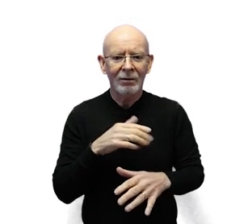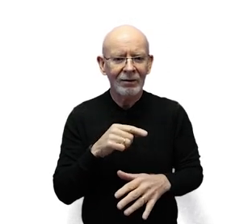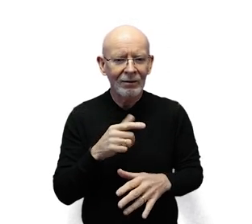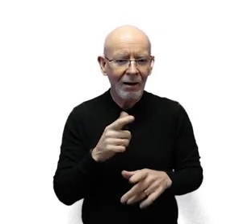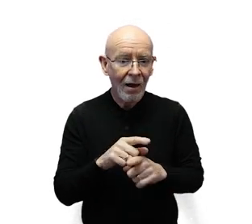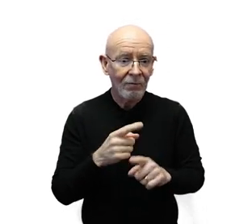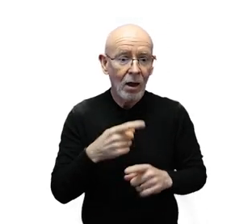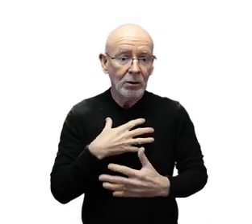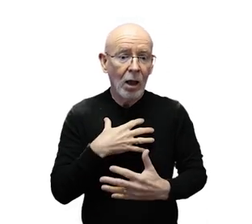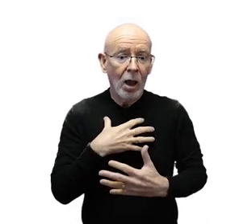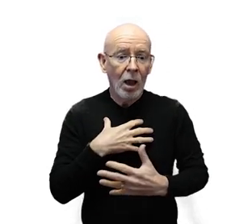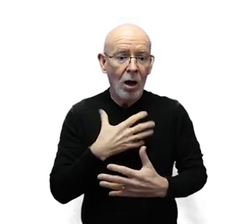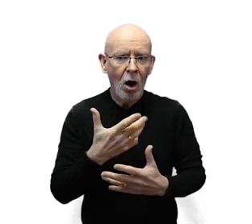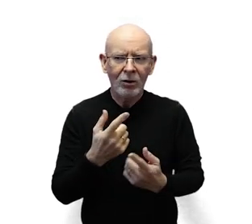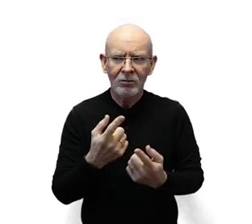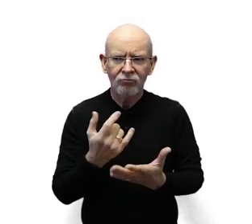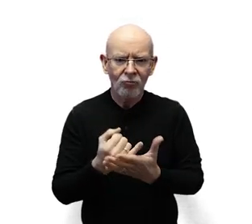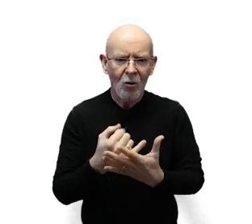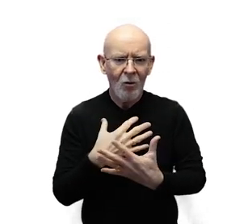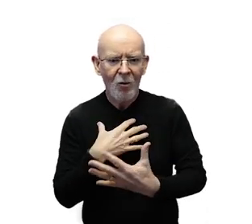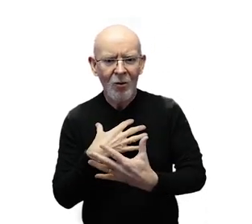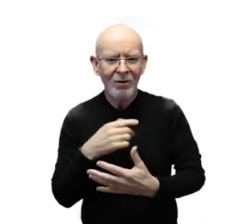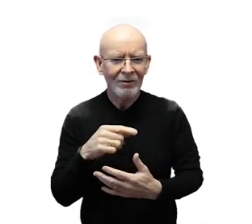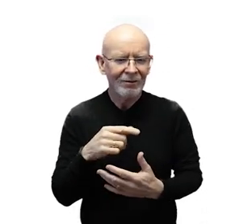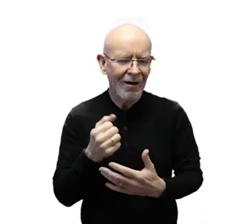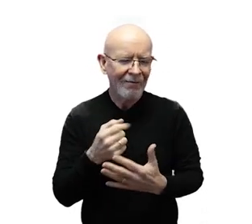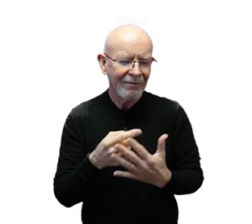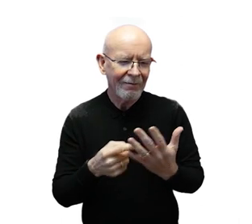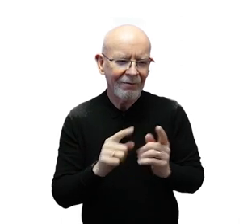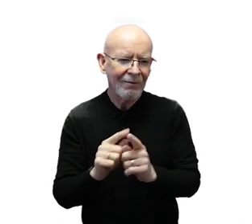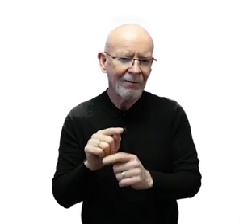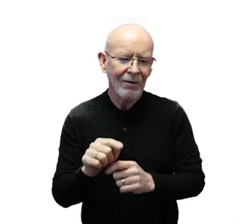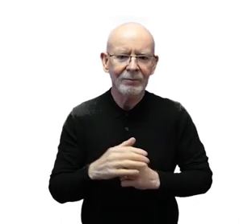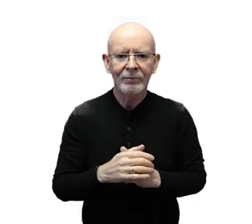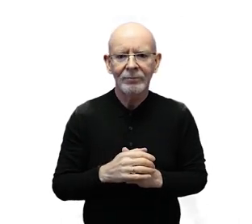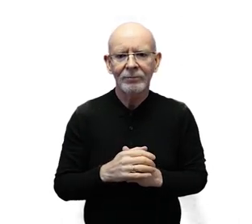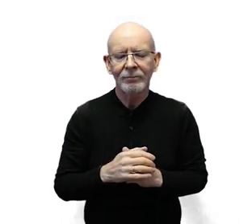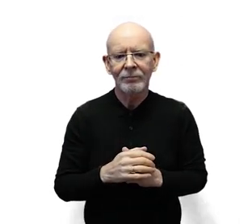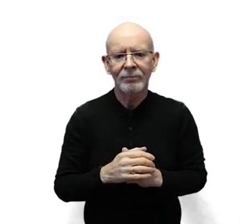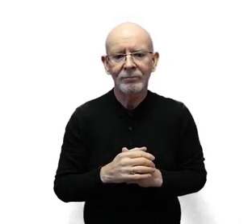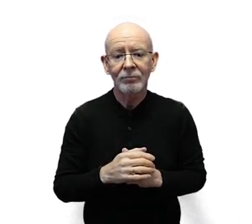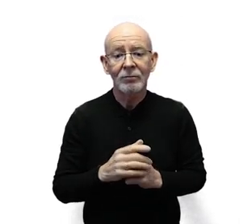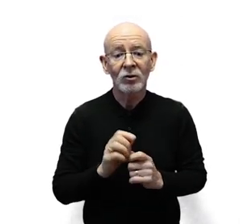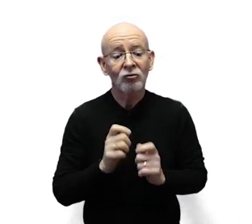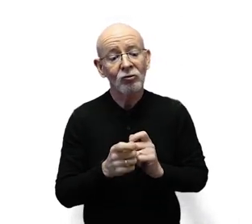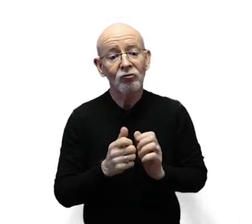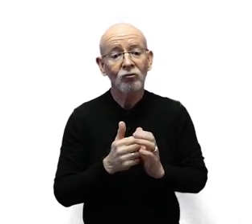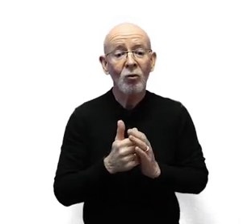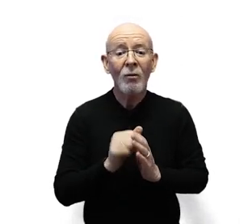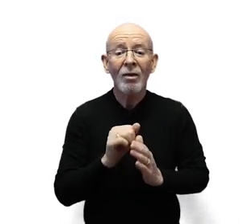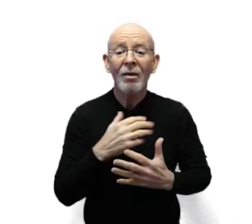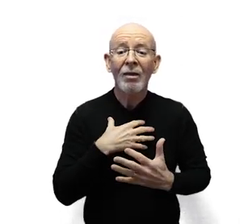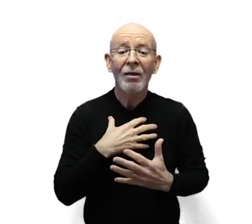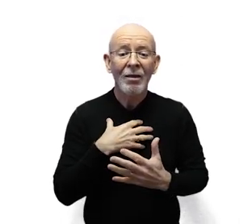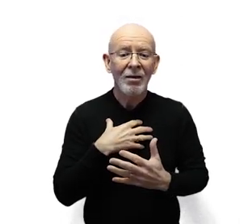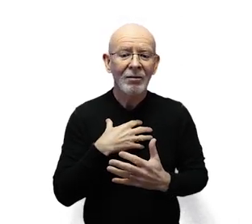hyperventilation, and some people may have elements of both breathing patterns. Changes to a normal breathing pattern can lead to a stress